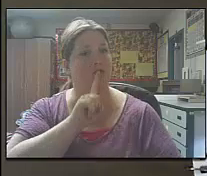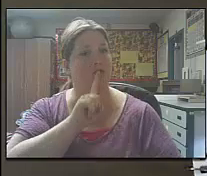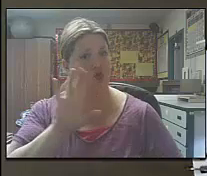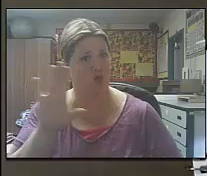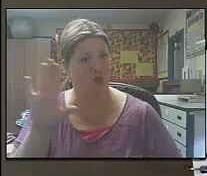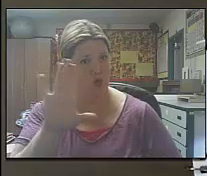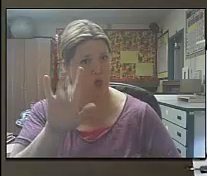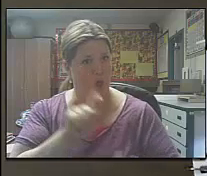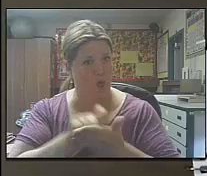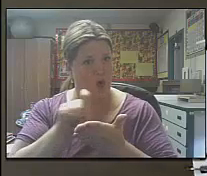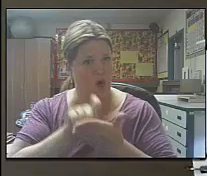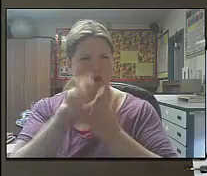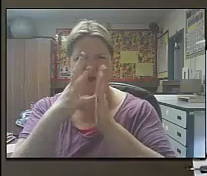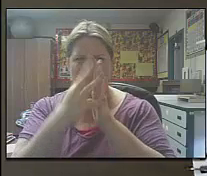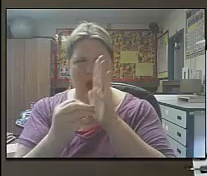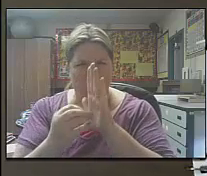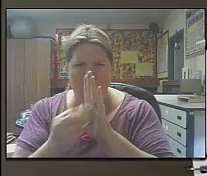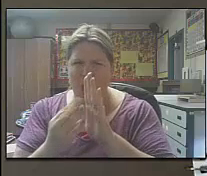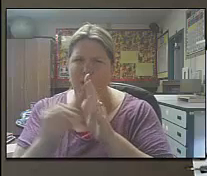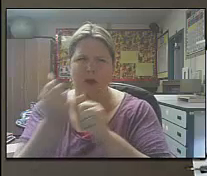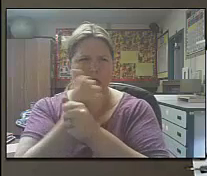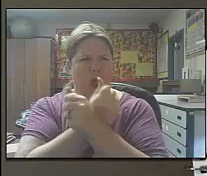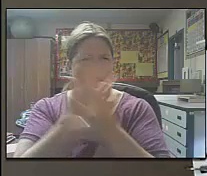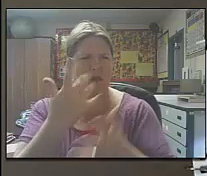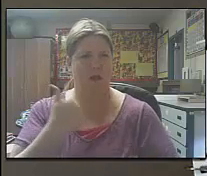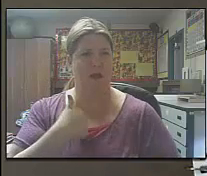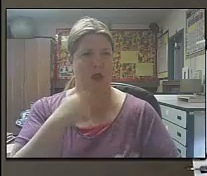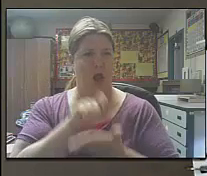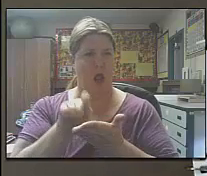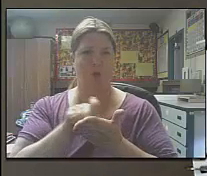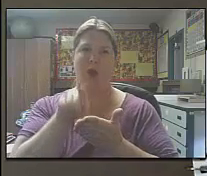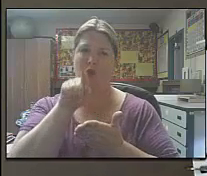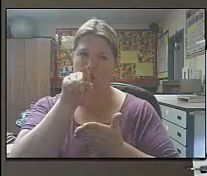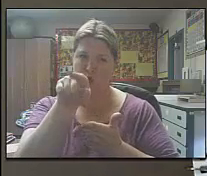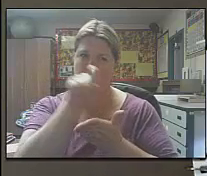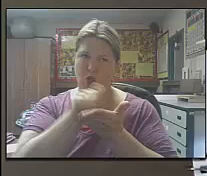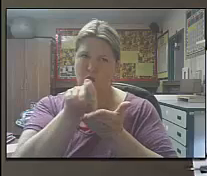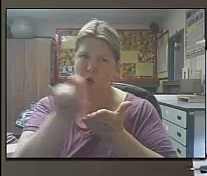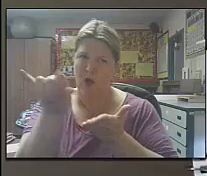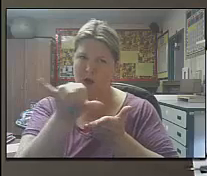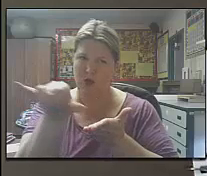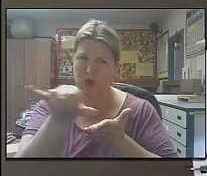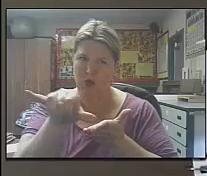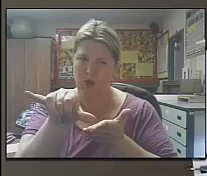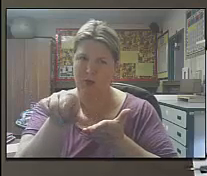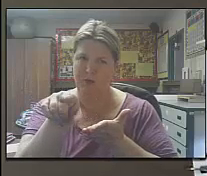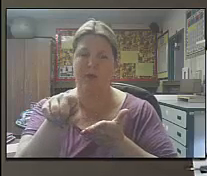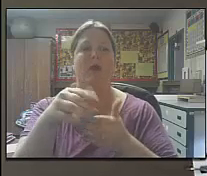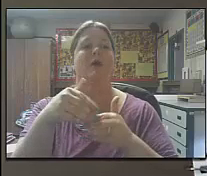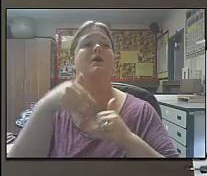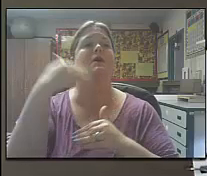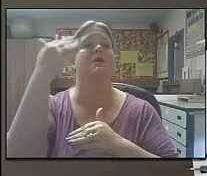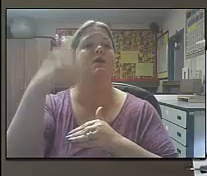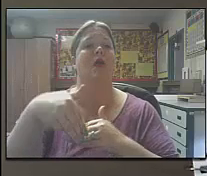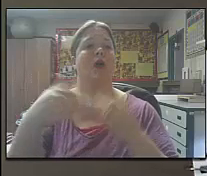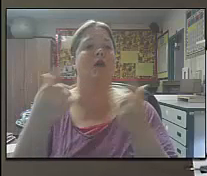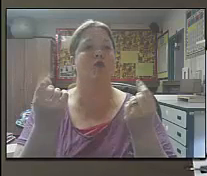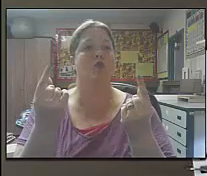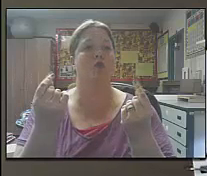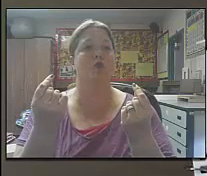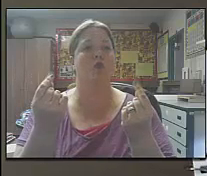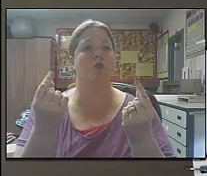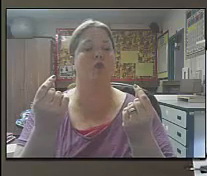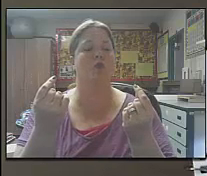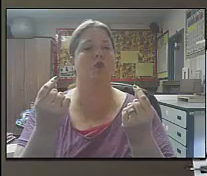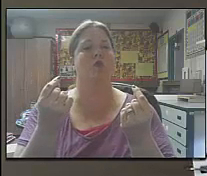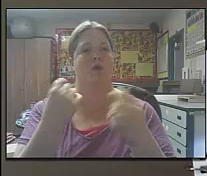you're copying everything that I am writing down. The next thing I'm going to want you to do is you're going to make a chart